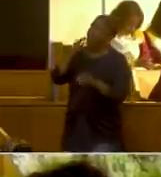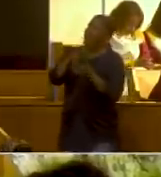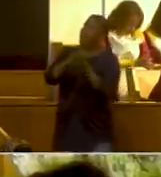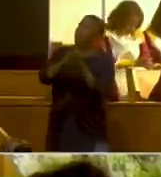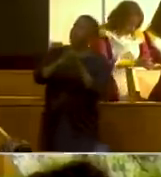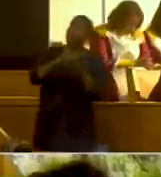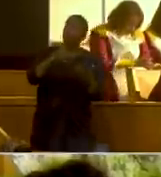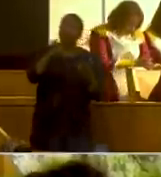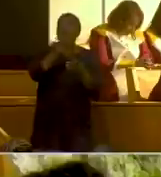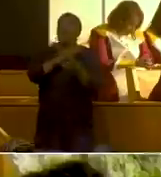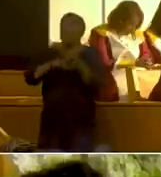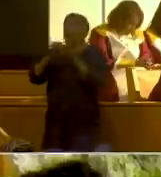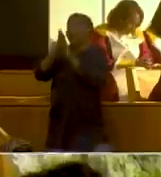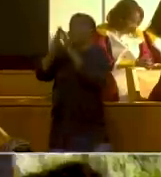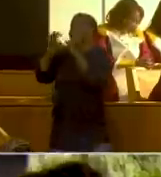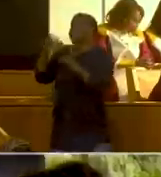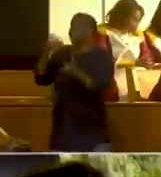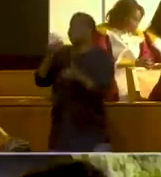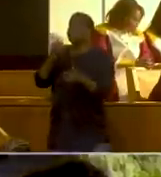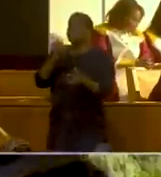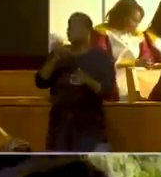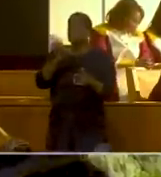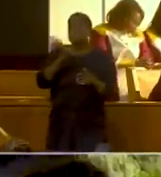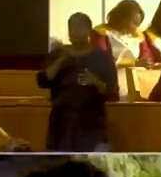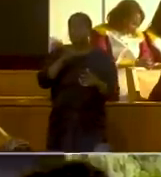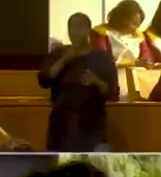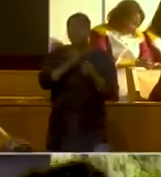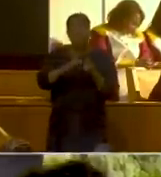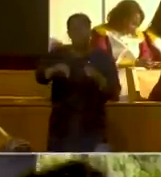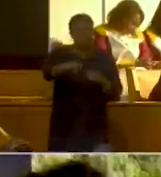So Lord, I ask now that you would speak to your daughters and your sons